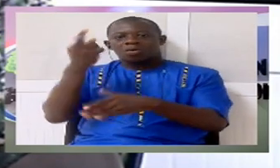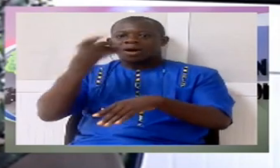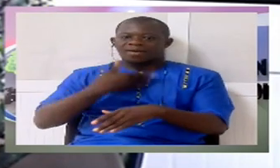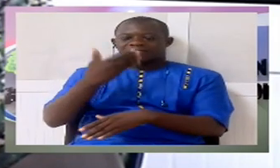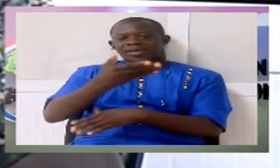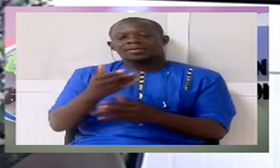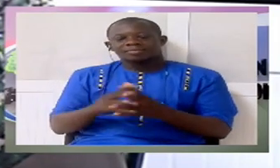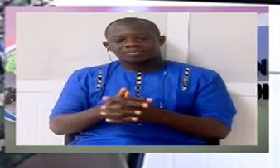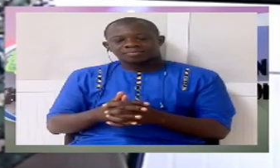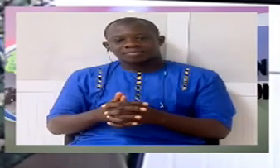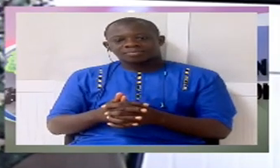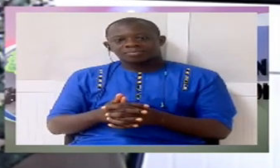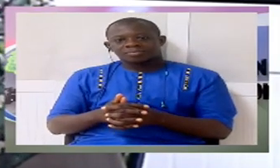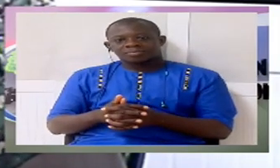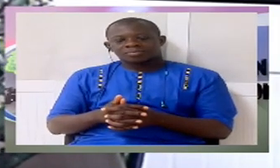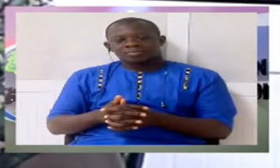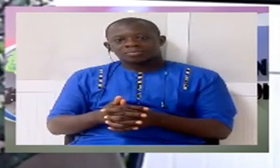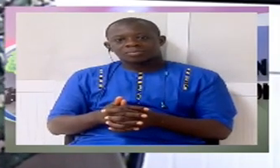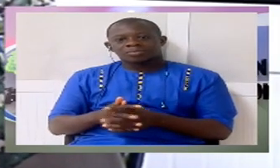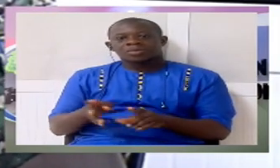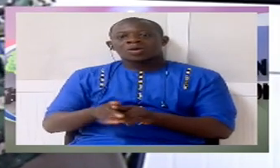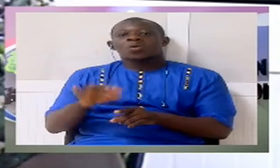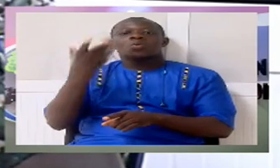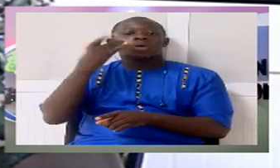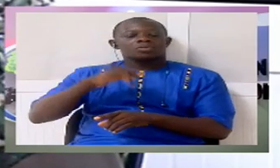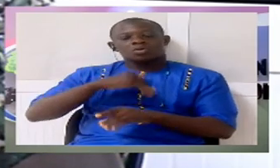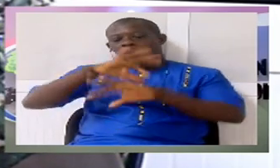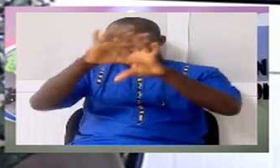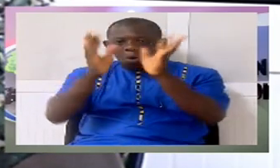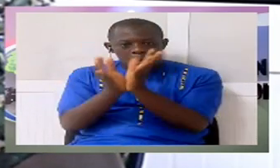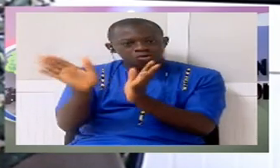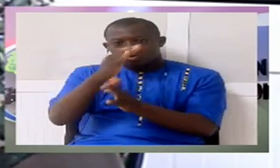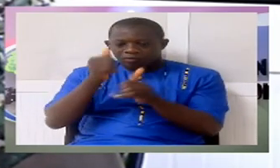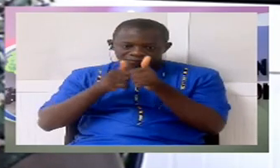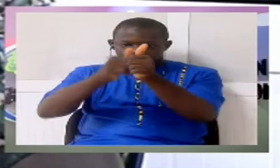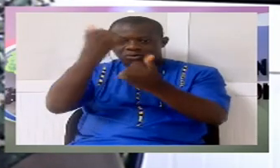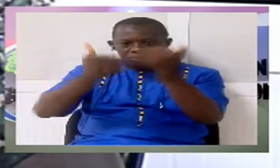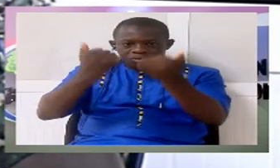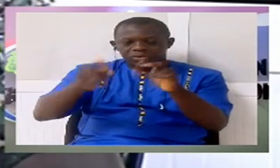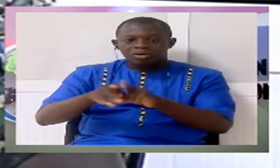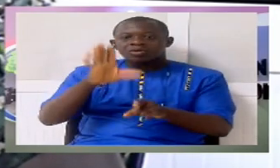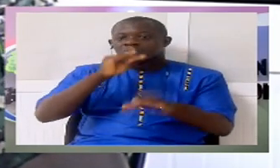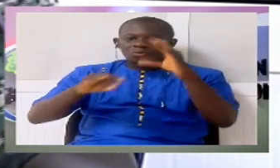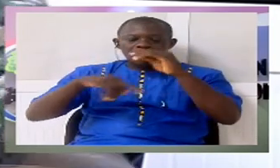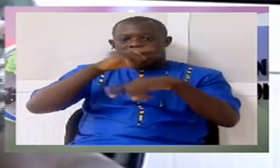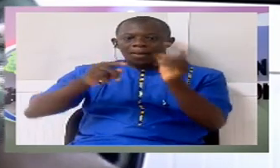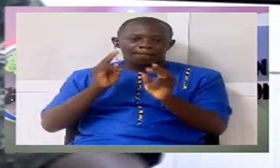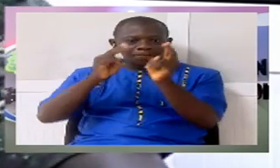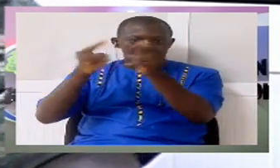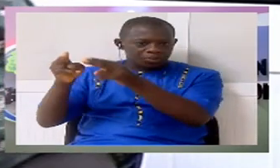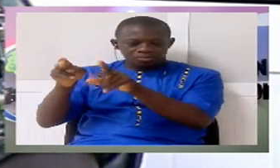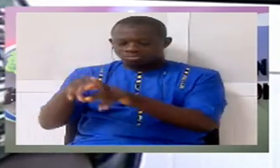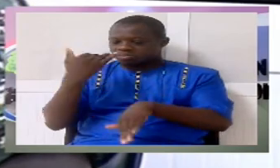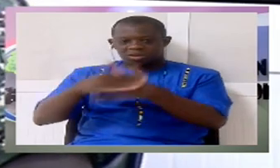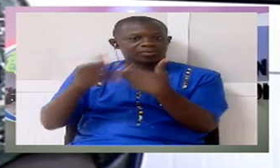dem convoy comme yo li nga wone shooting bu musuma ko win ana bu wessu mom bu suma don